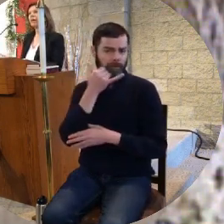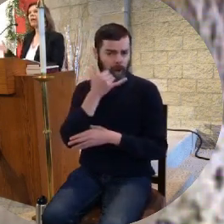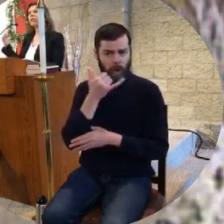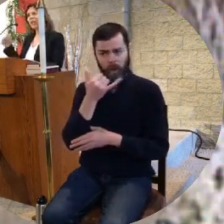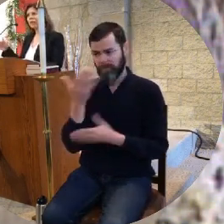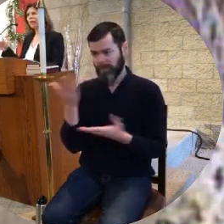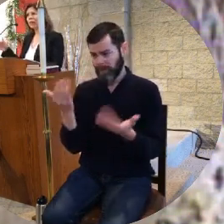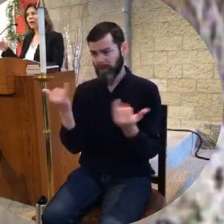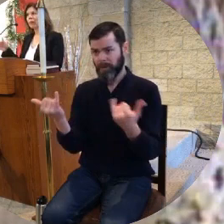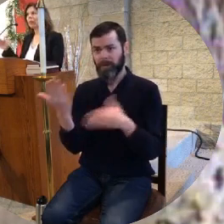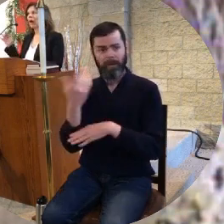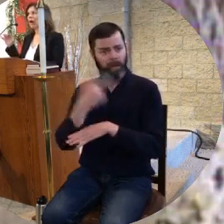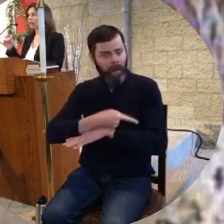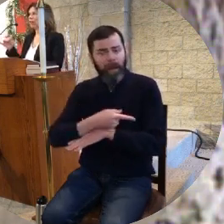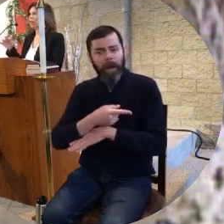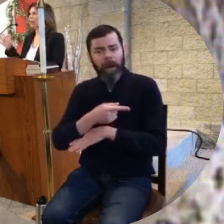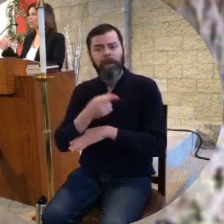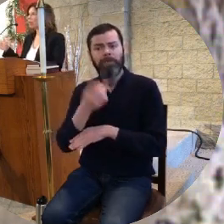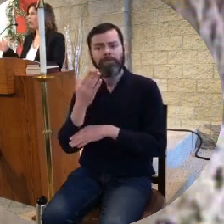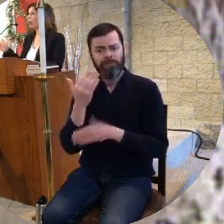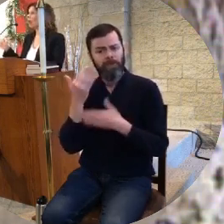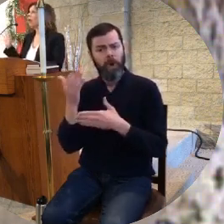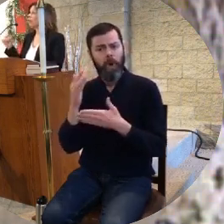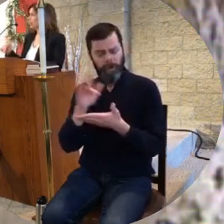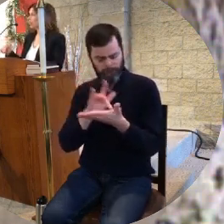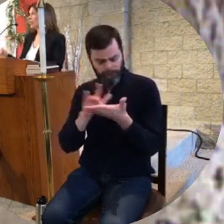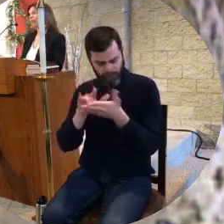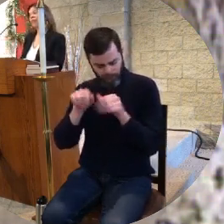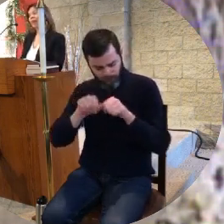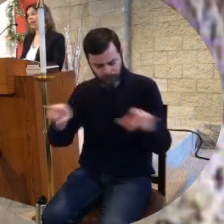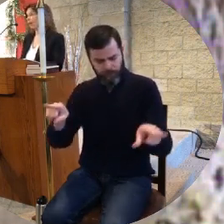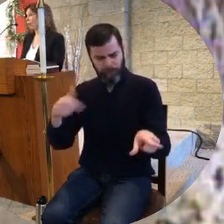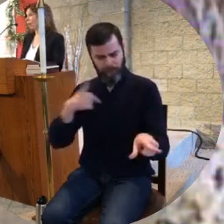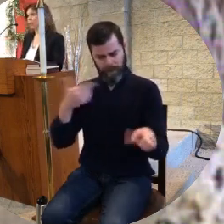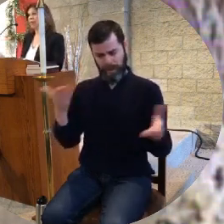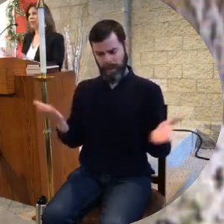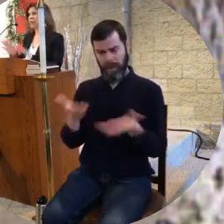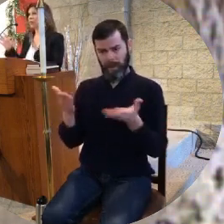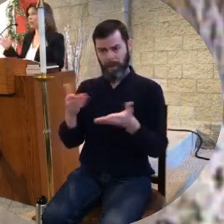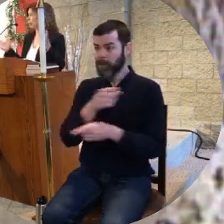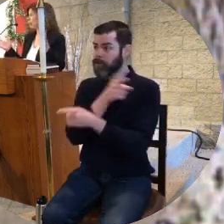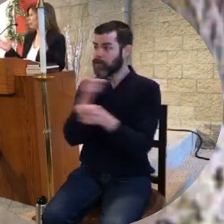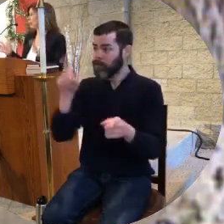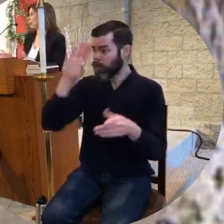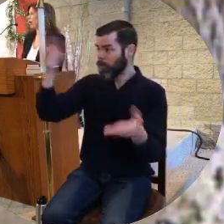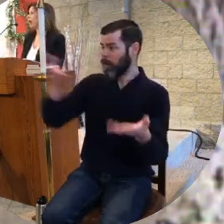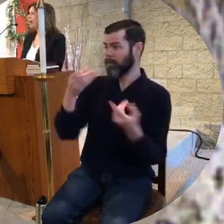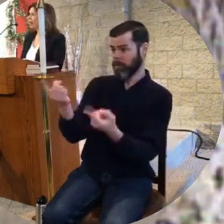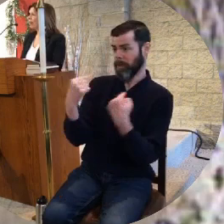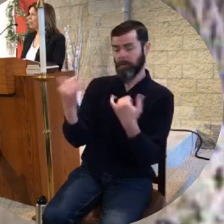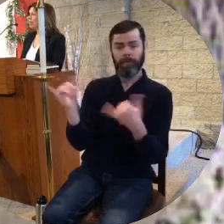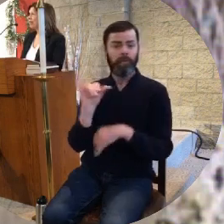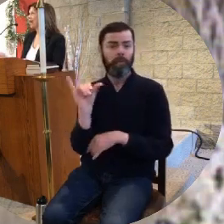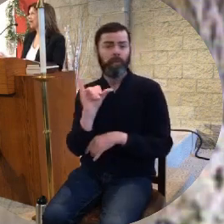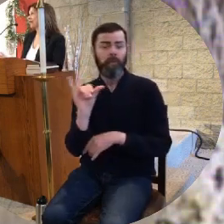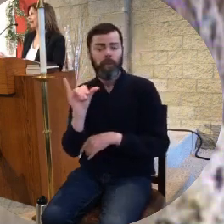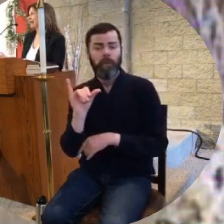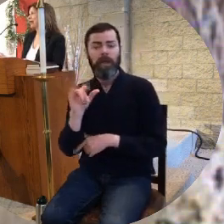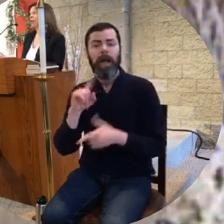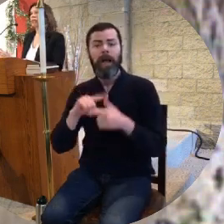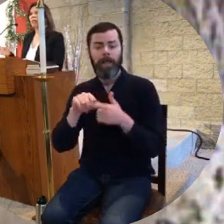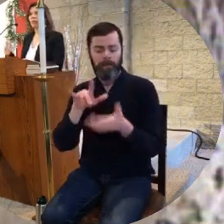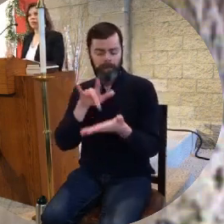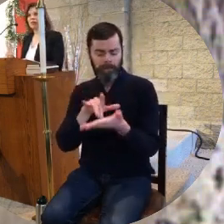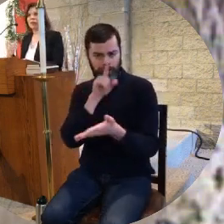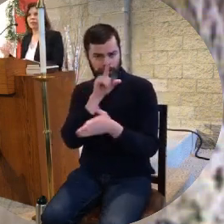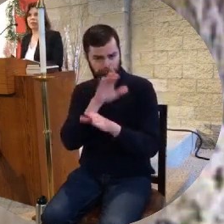inclined, check in with them on your device. Let them know you're here. They are welcome here to experience this as well. And then please silence them